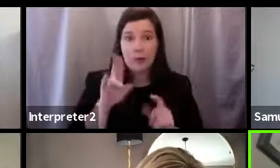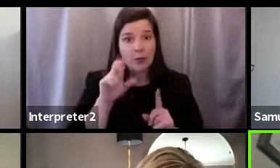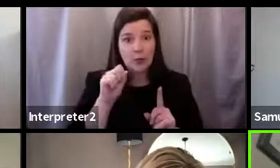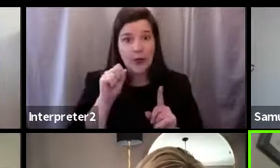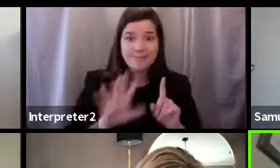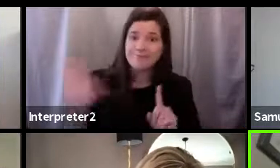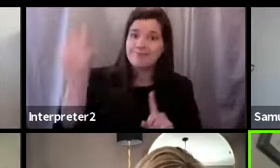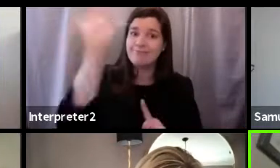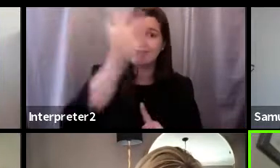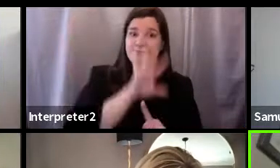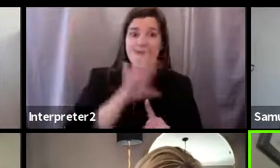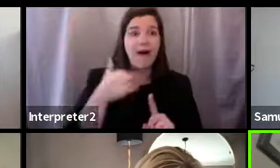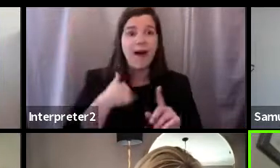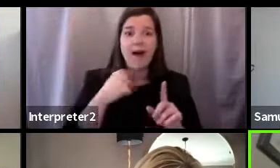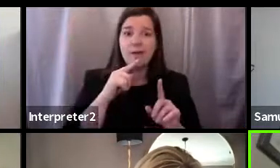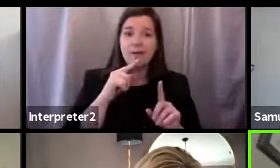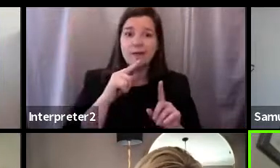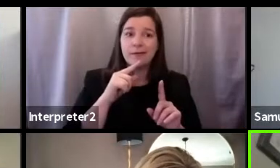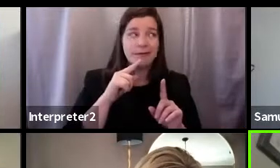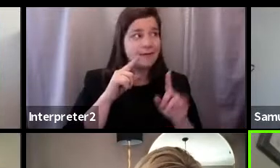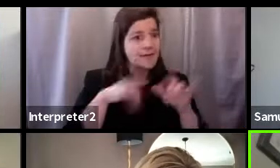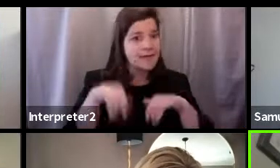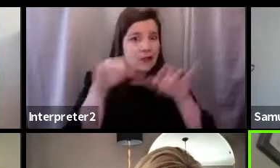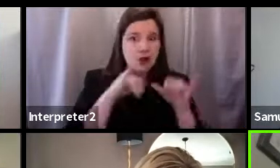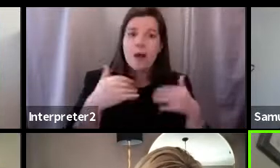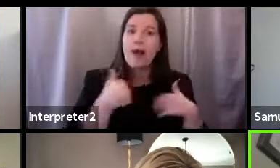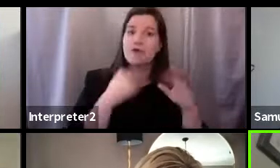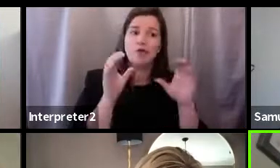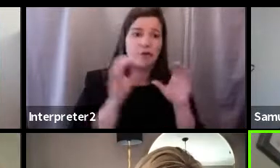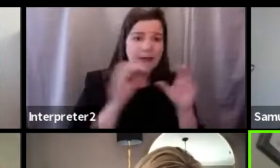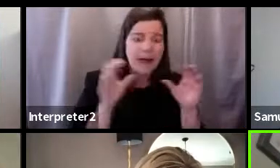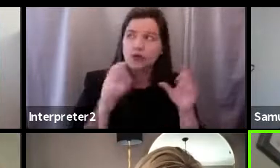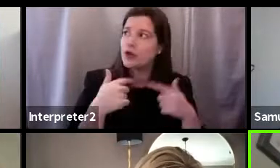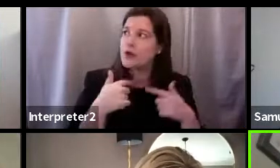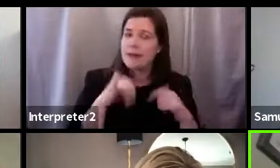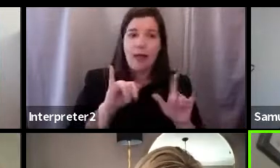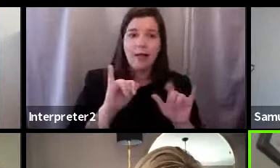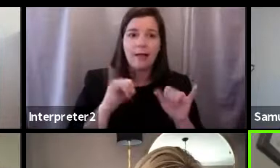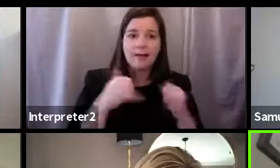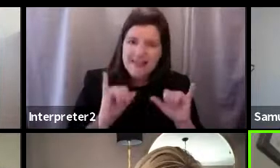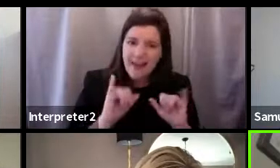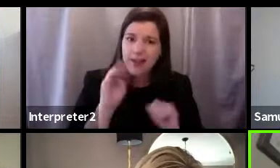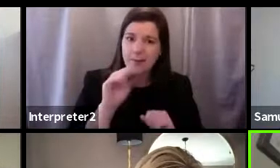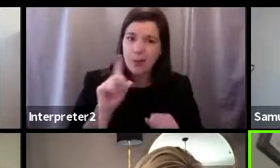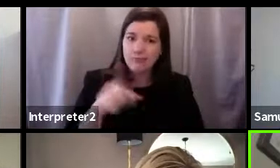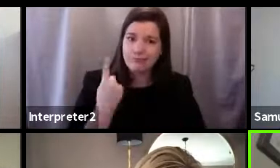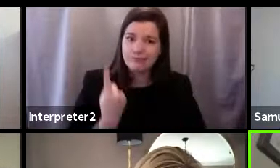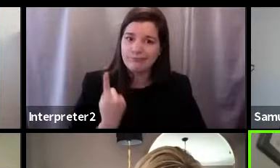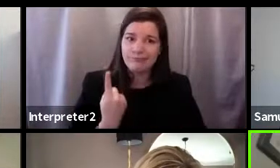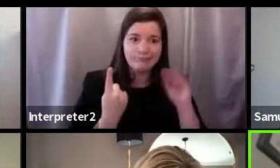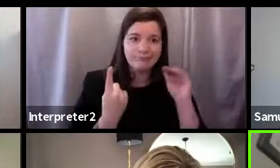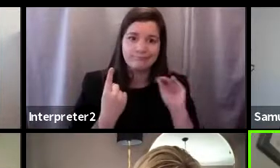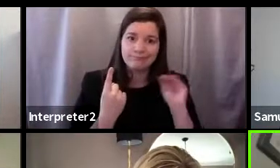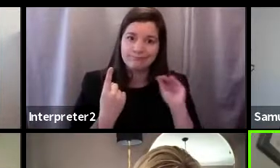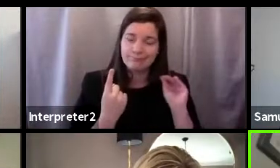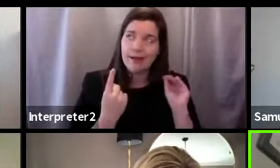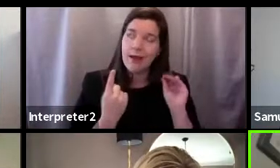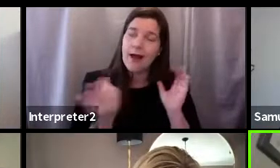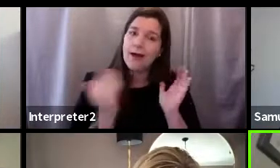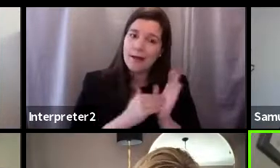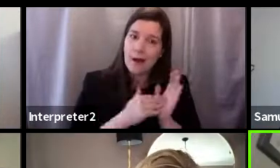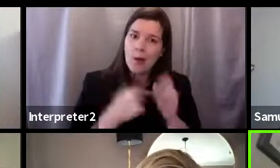state that doesn't have some kind of certification or otherwise requirements. And we see kind of the